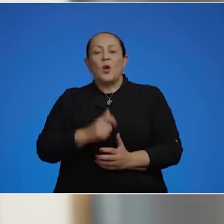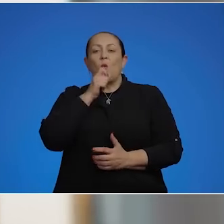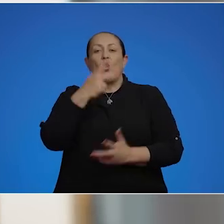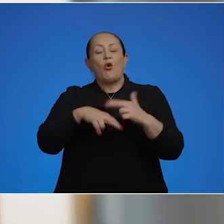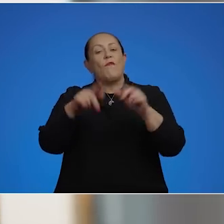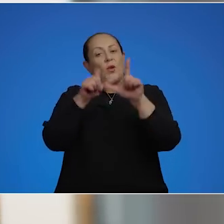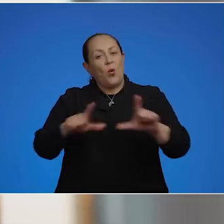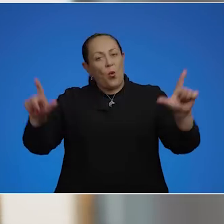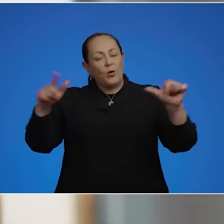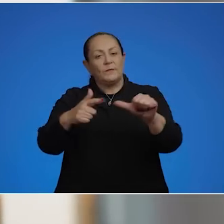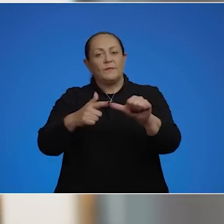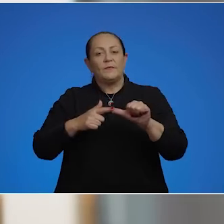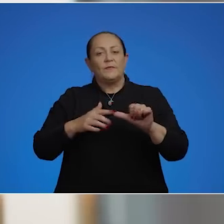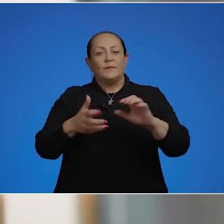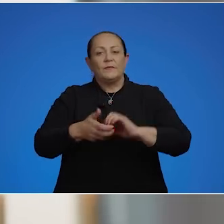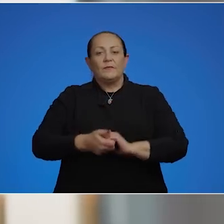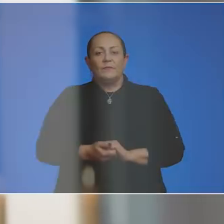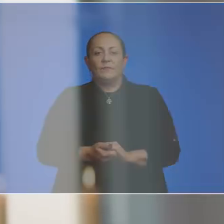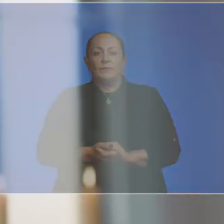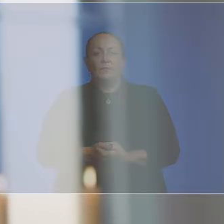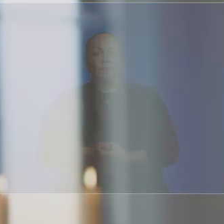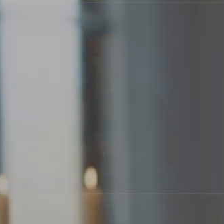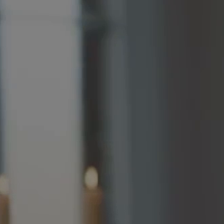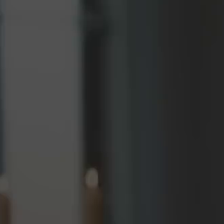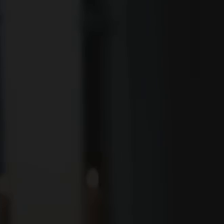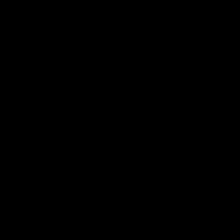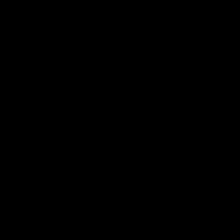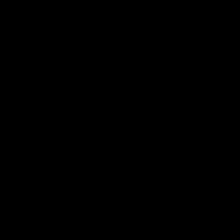The word of the Lord. Thanks be to God.